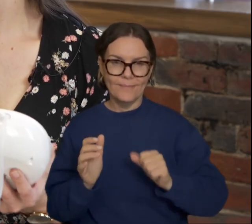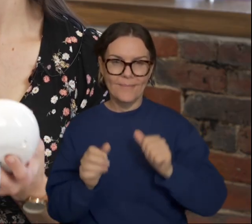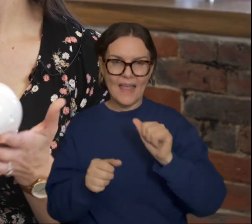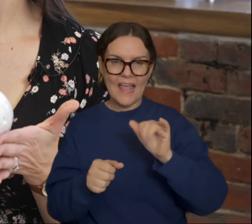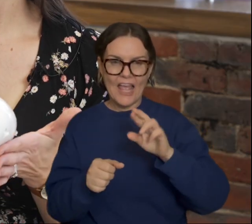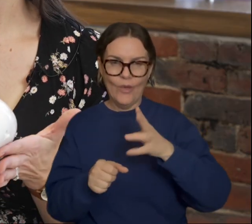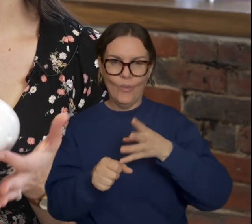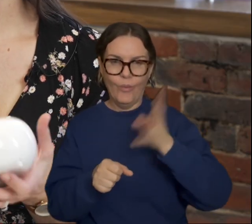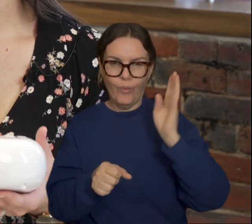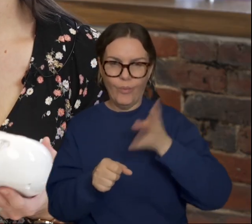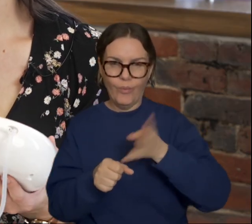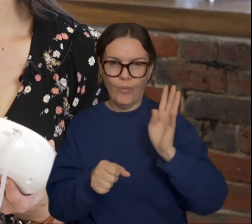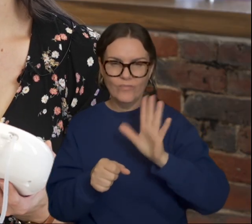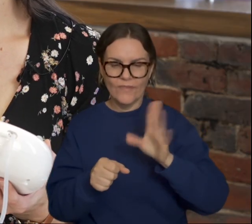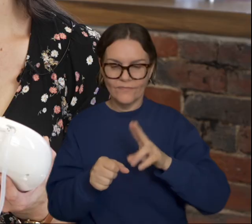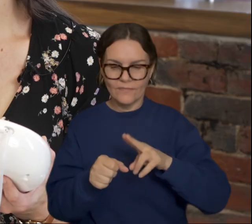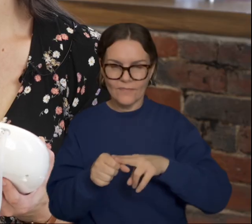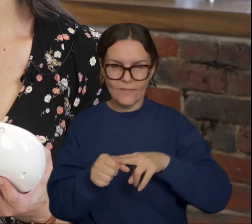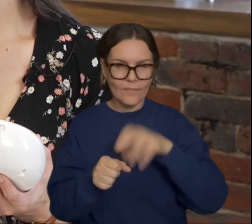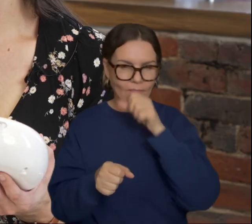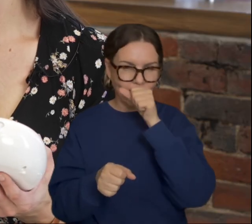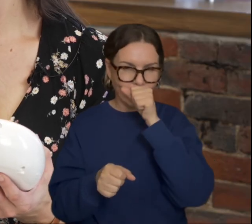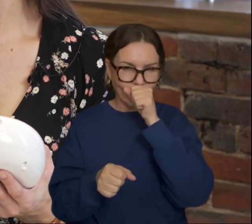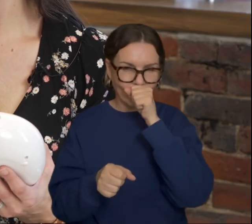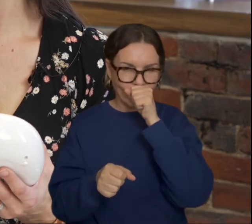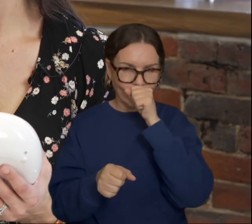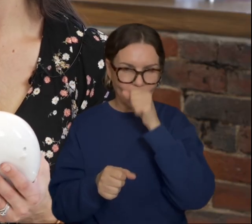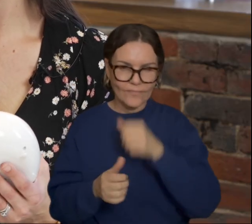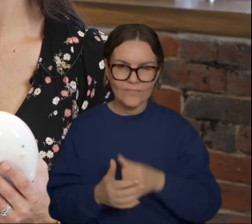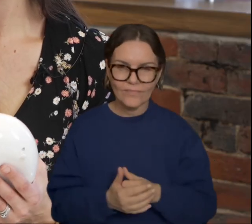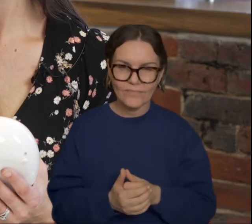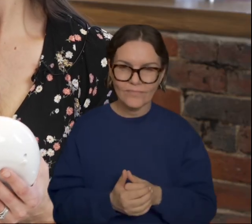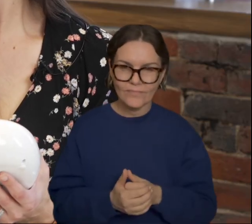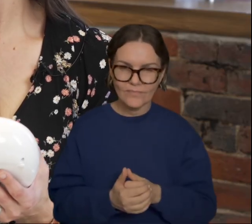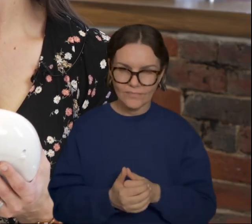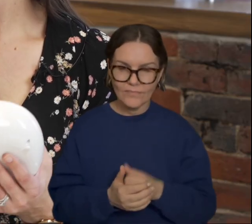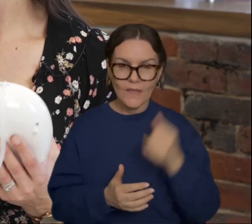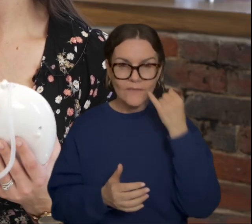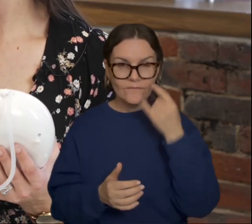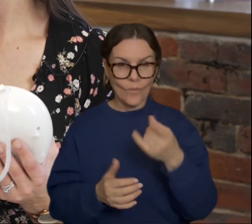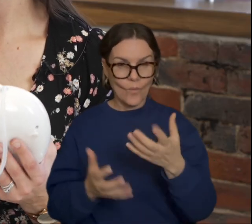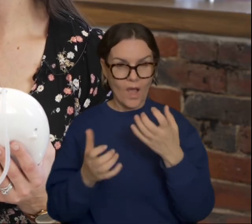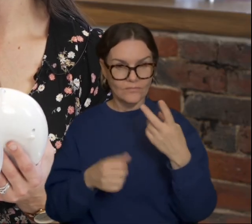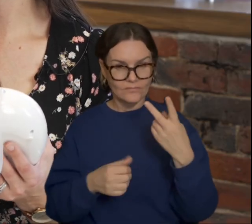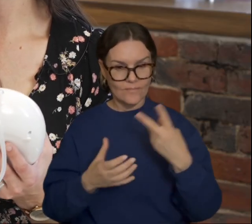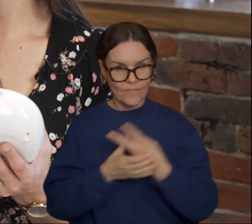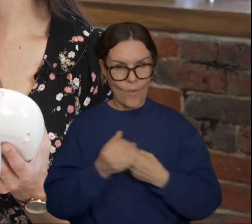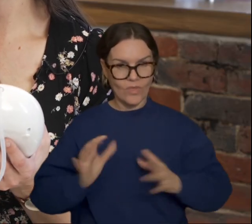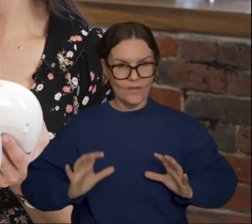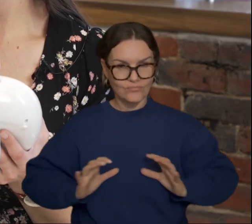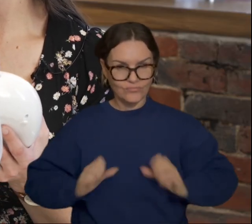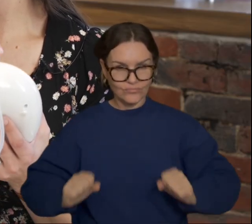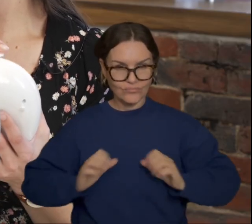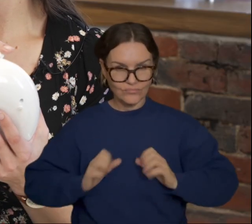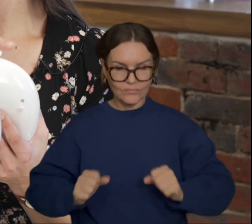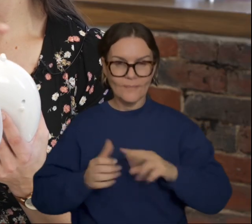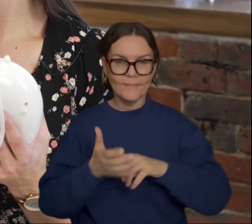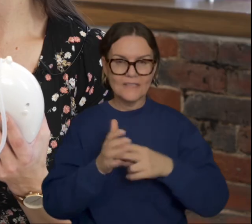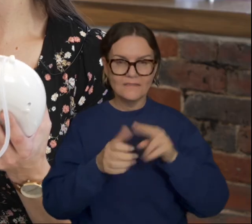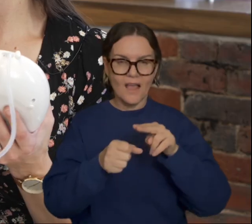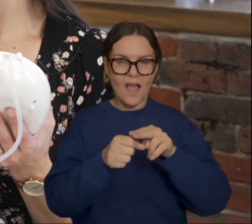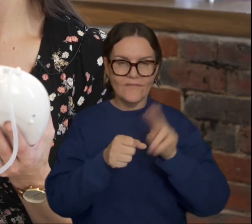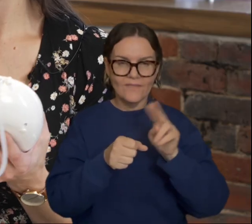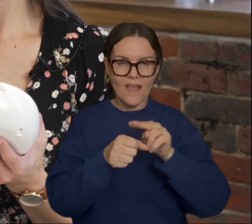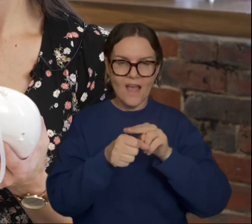get lost. If that happens, you would just call Cimilre and they can help you get a new one for it. But if you were to double pump, you're going to take that little